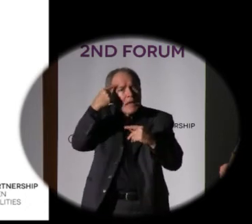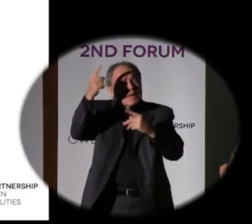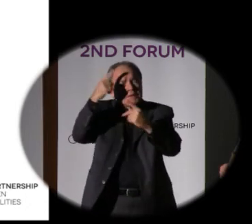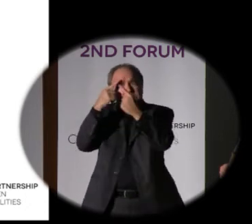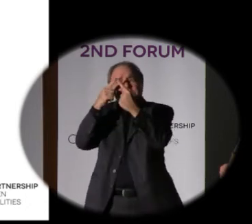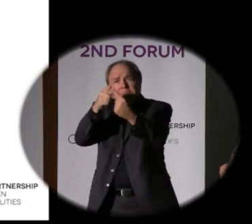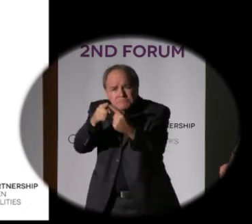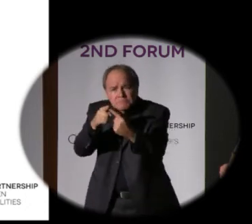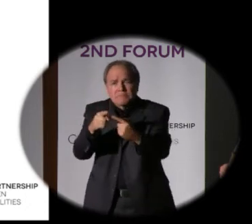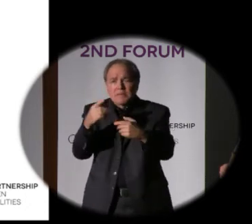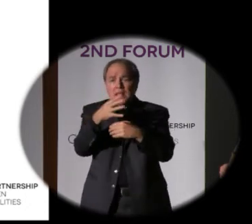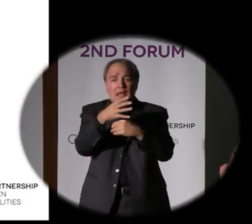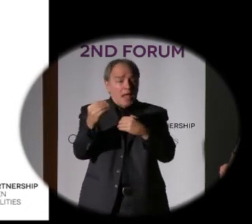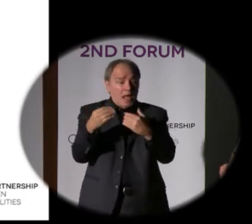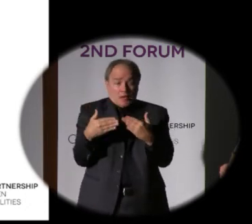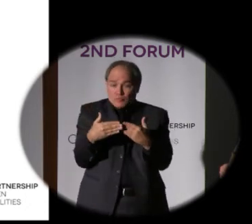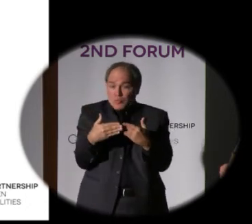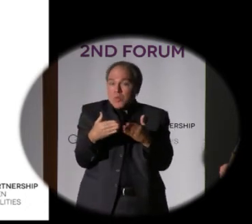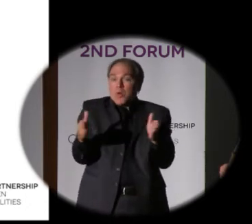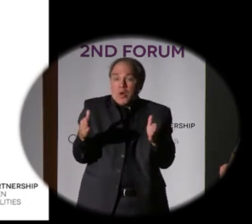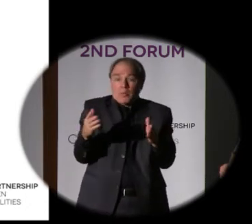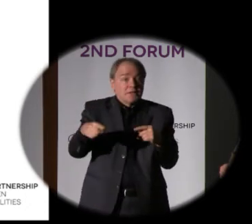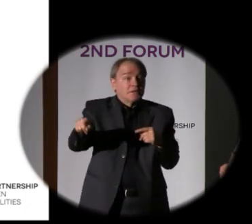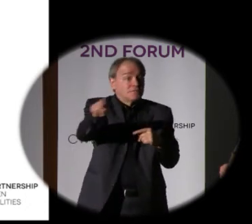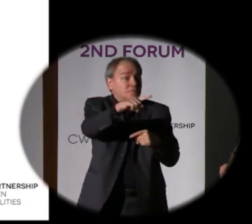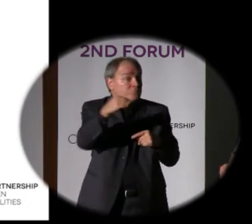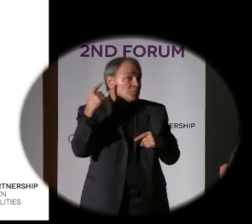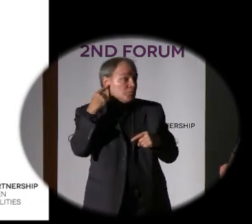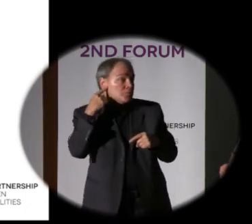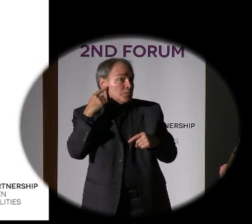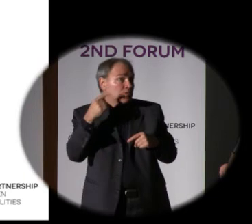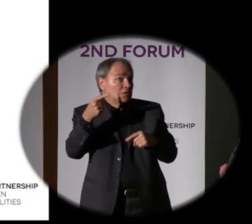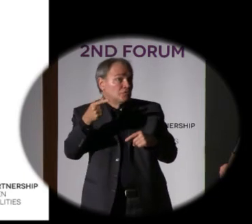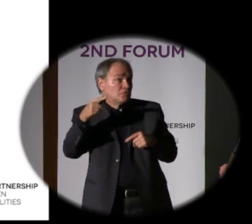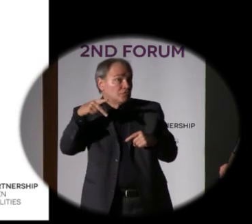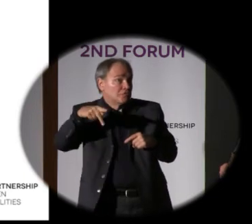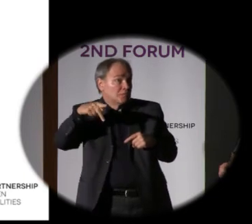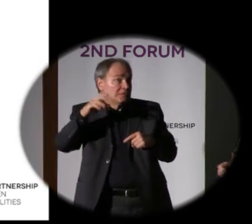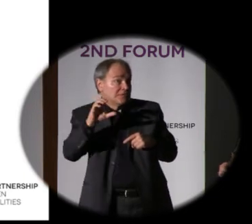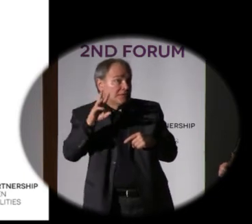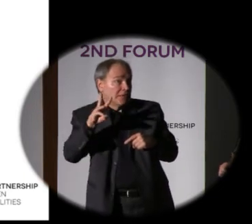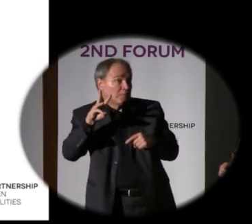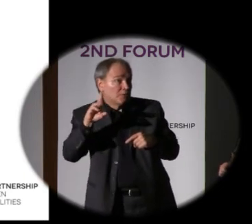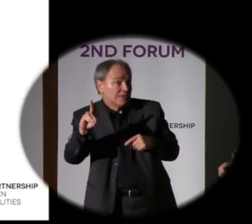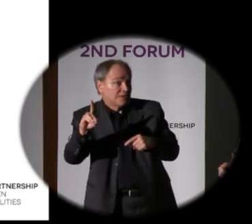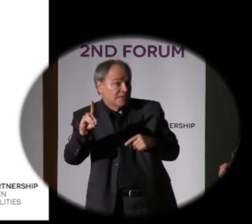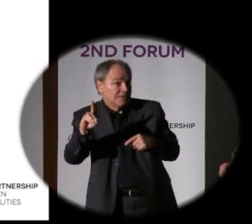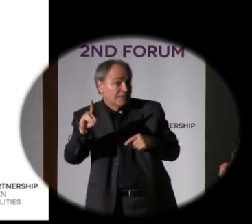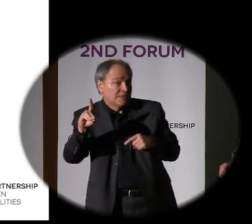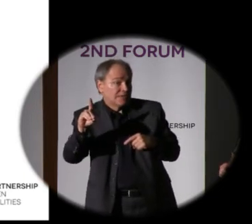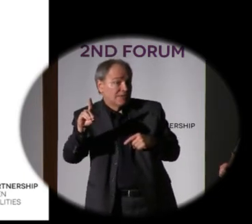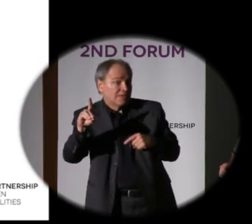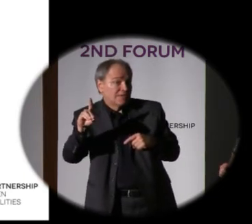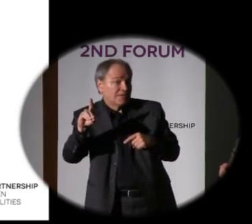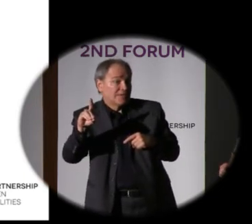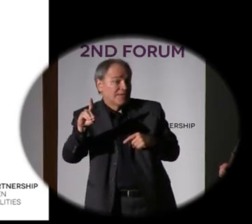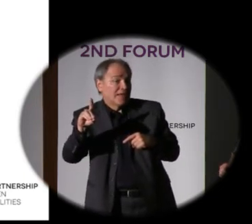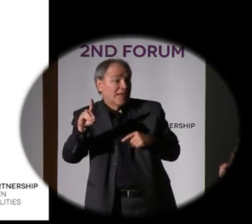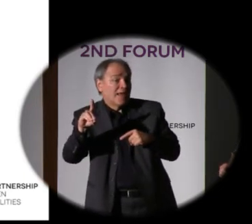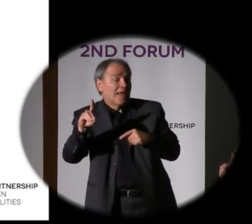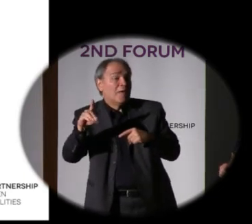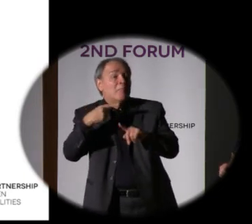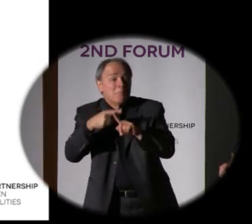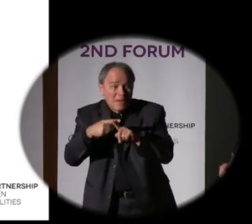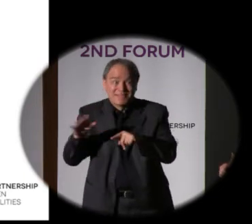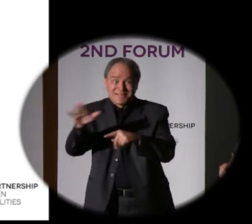tent. So when you hear Global Partnership for Children with Disabilities, we will be echoing children with disabilities and